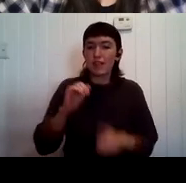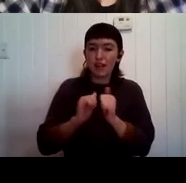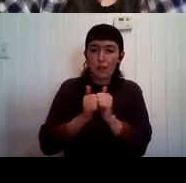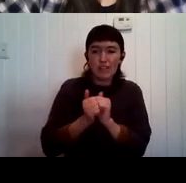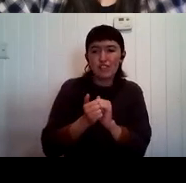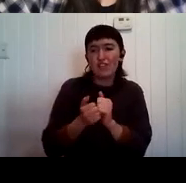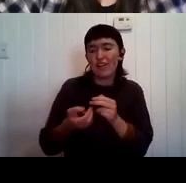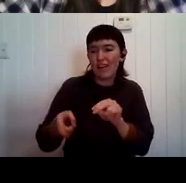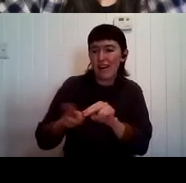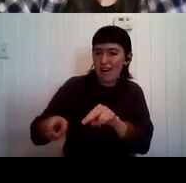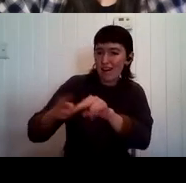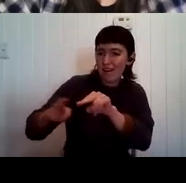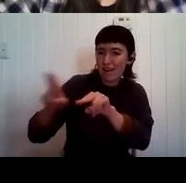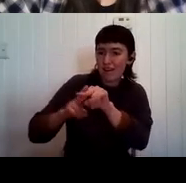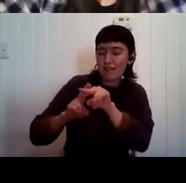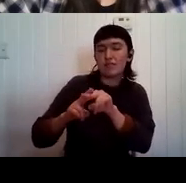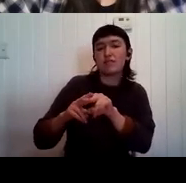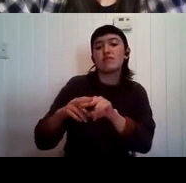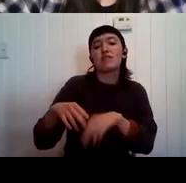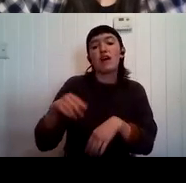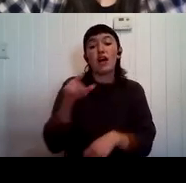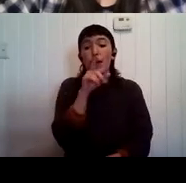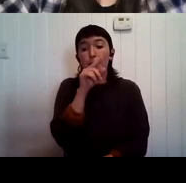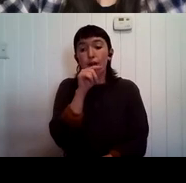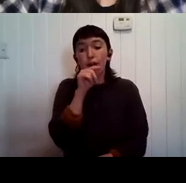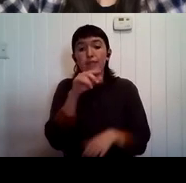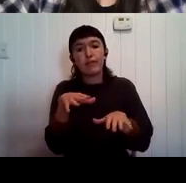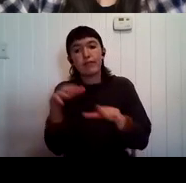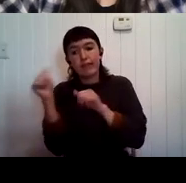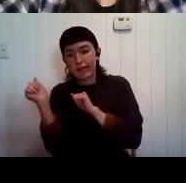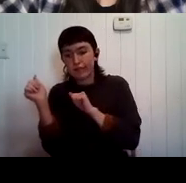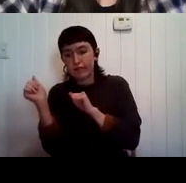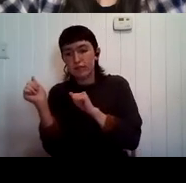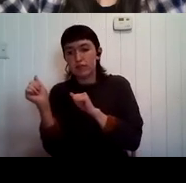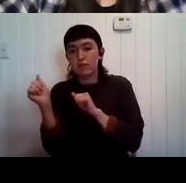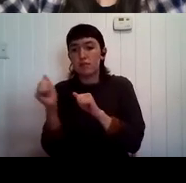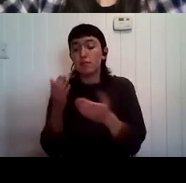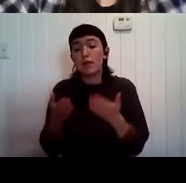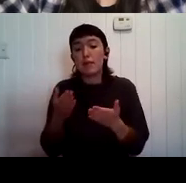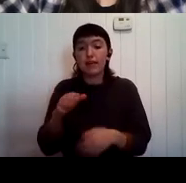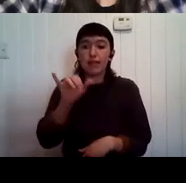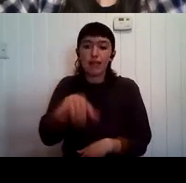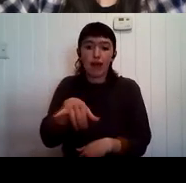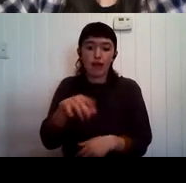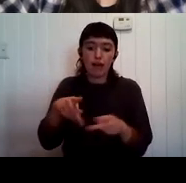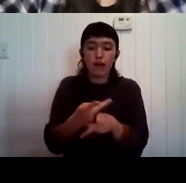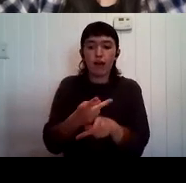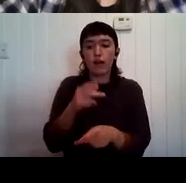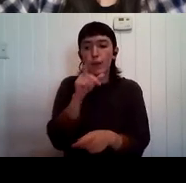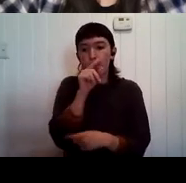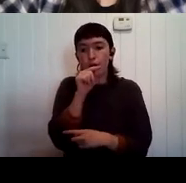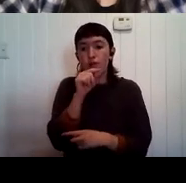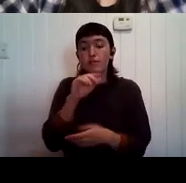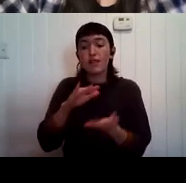a bird leaves, okay? Either that particular species either dies off or it leaves the forest